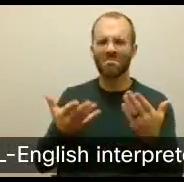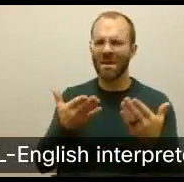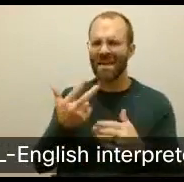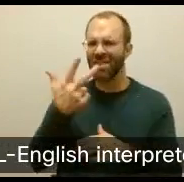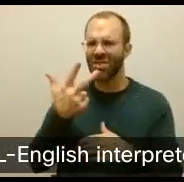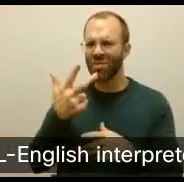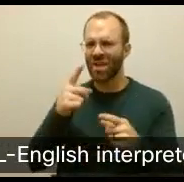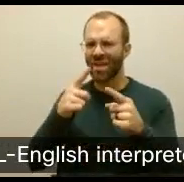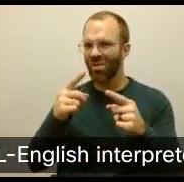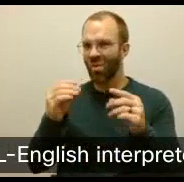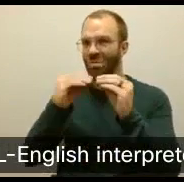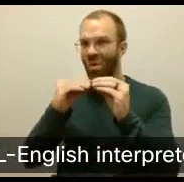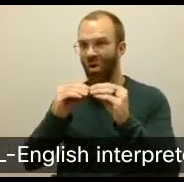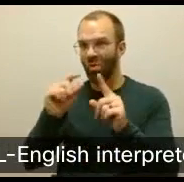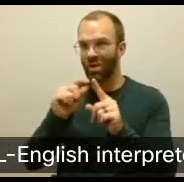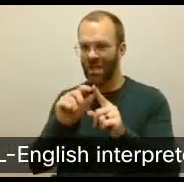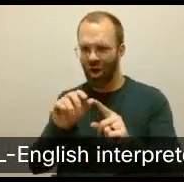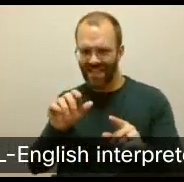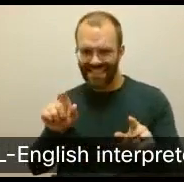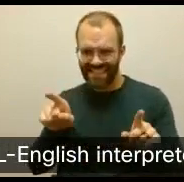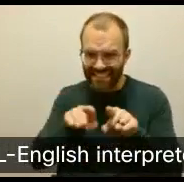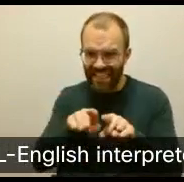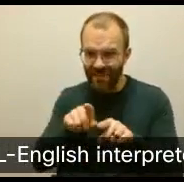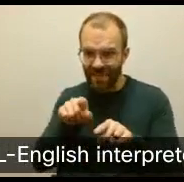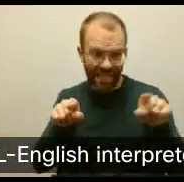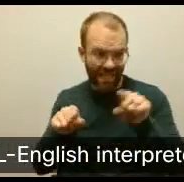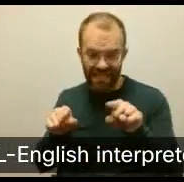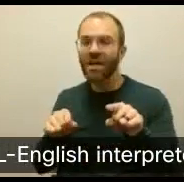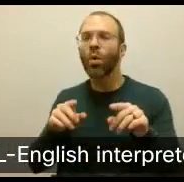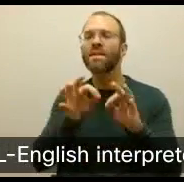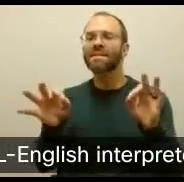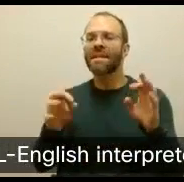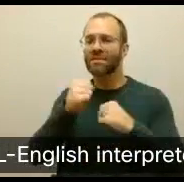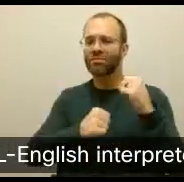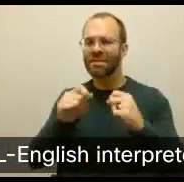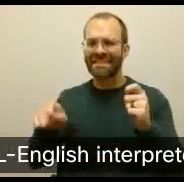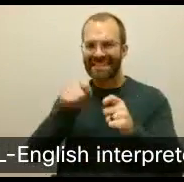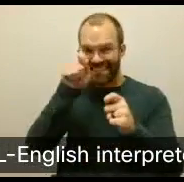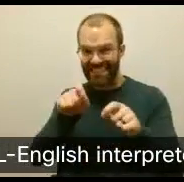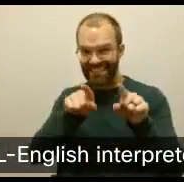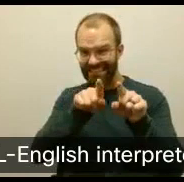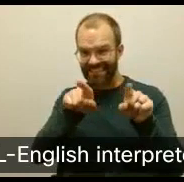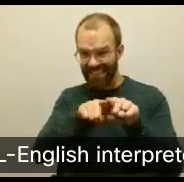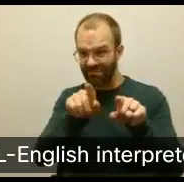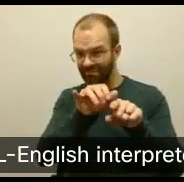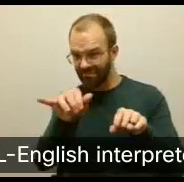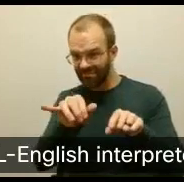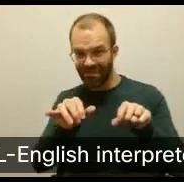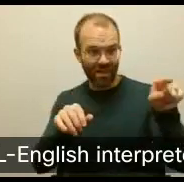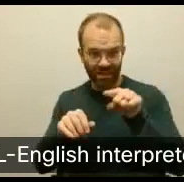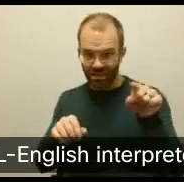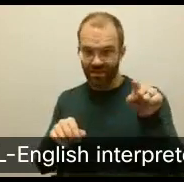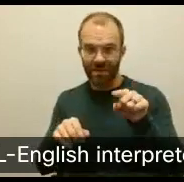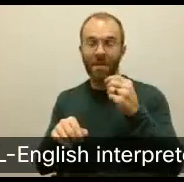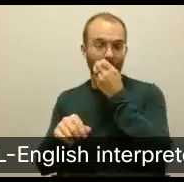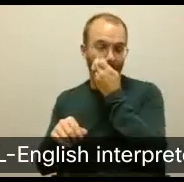same order or form. I want to double check my sentence structure. Are the sentences organized in basically